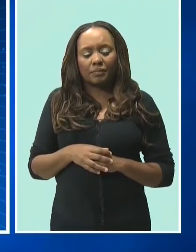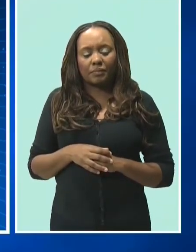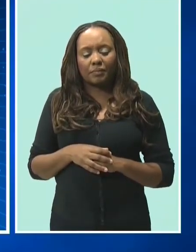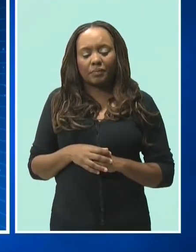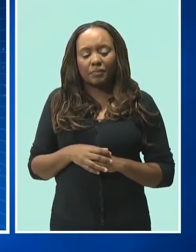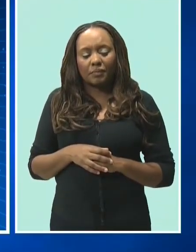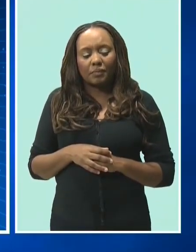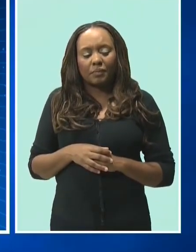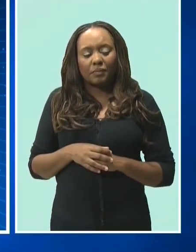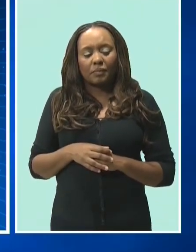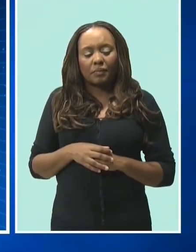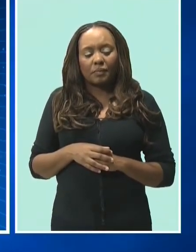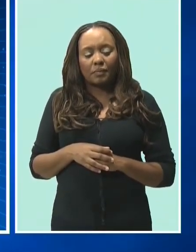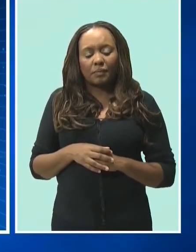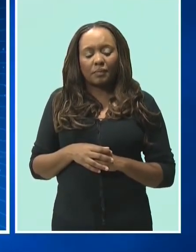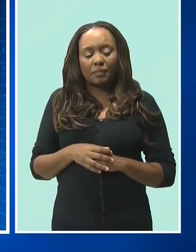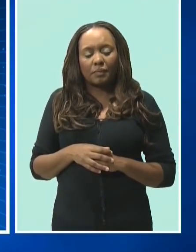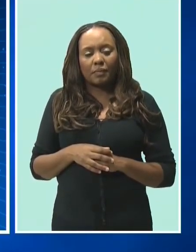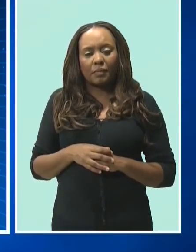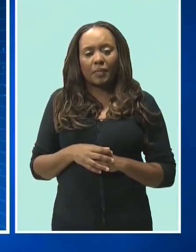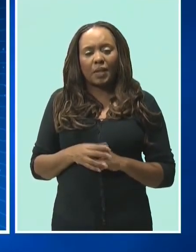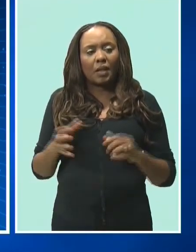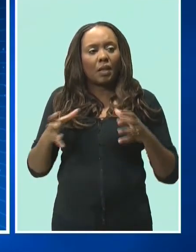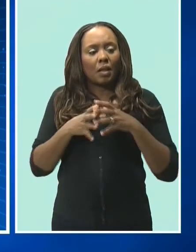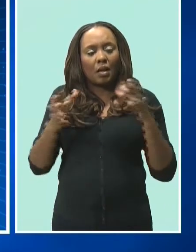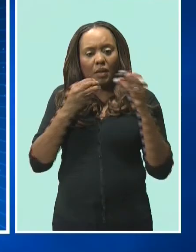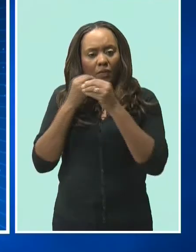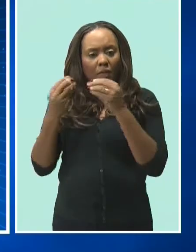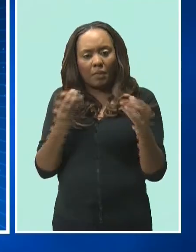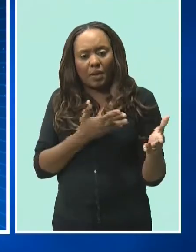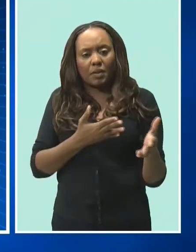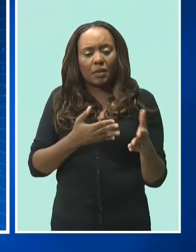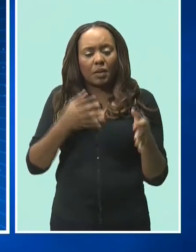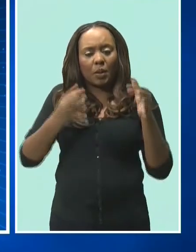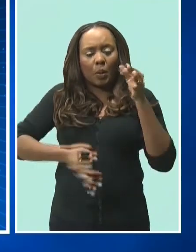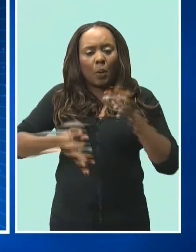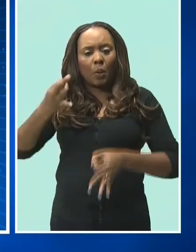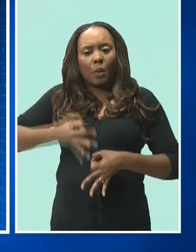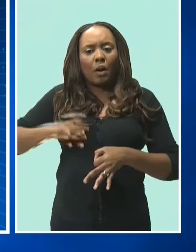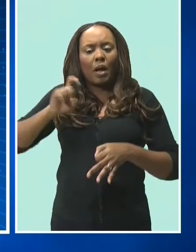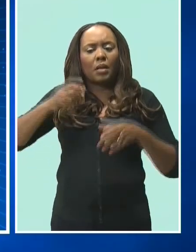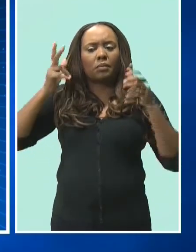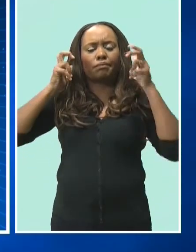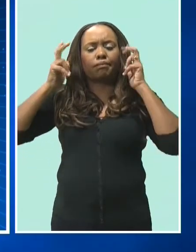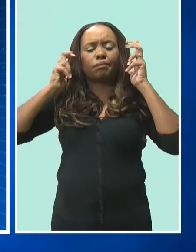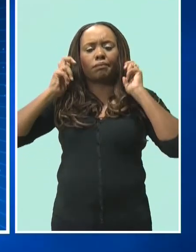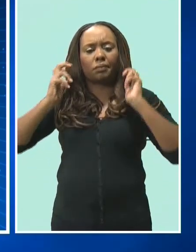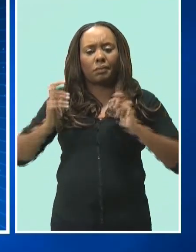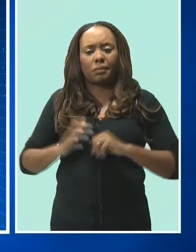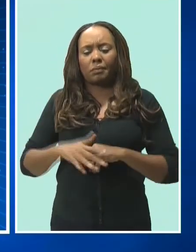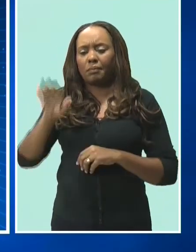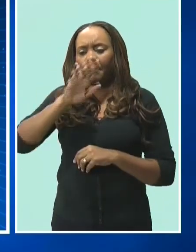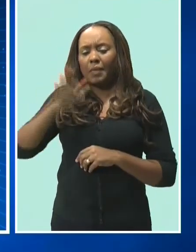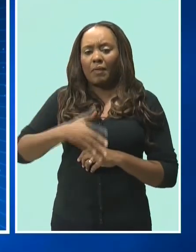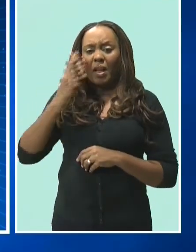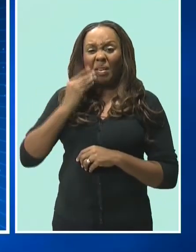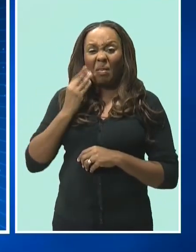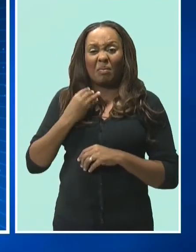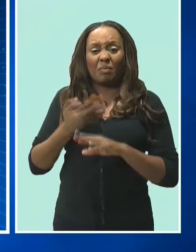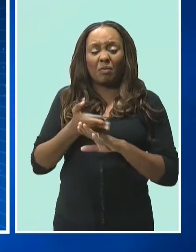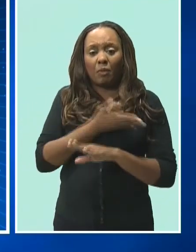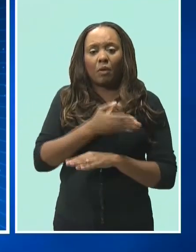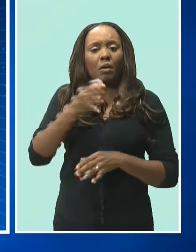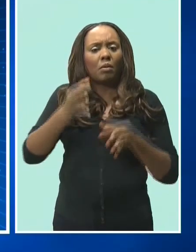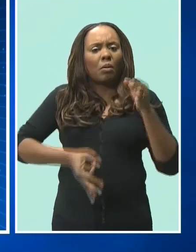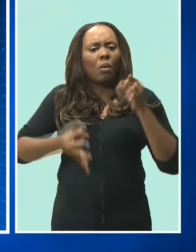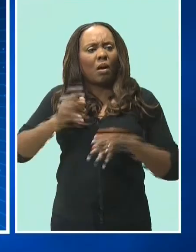swear. We are in uncharted territory. The court has to think about its